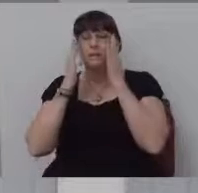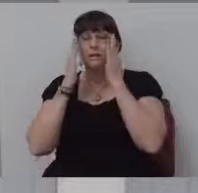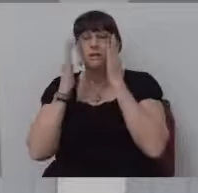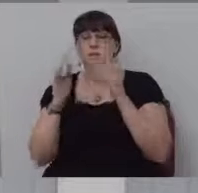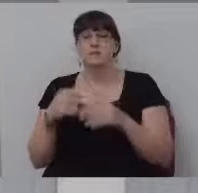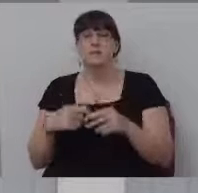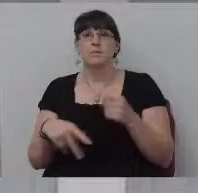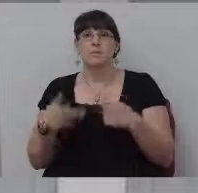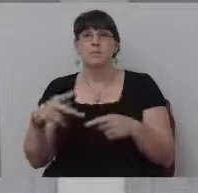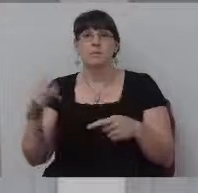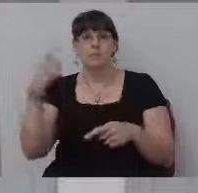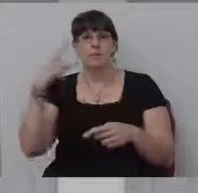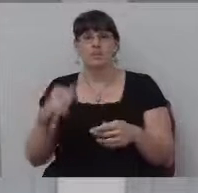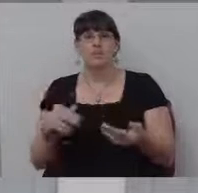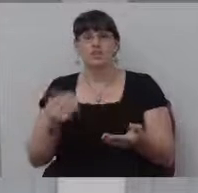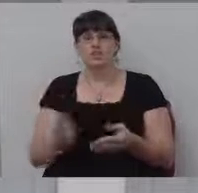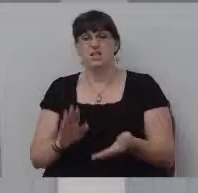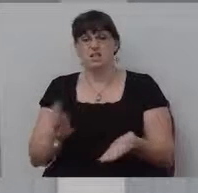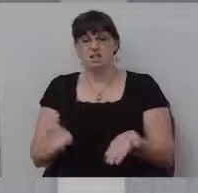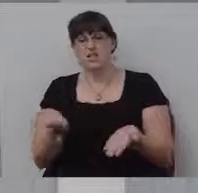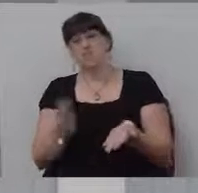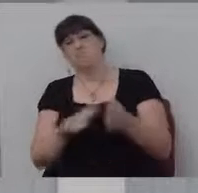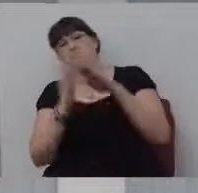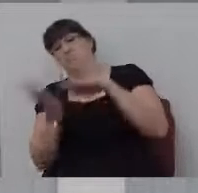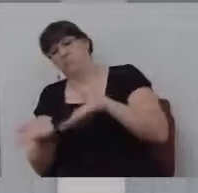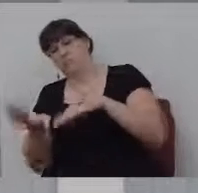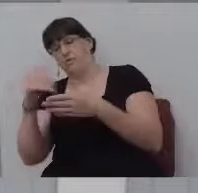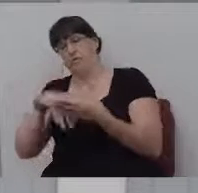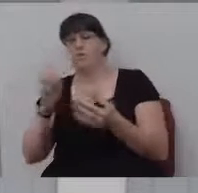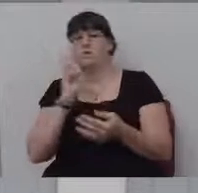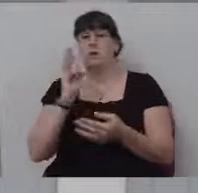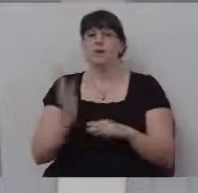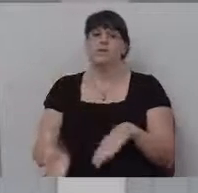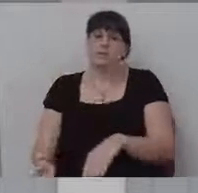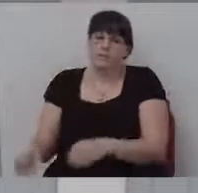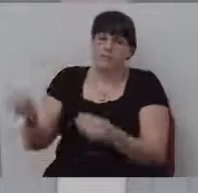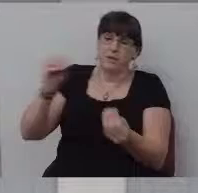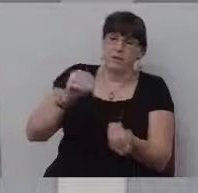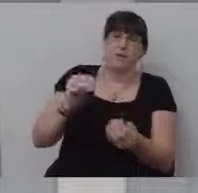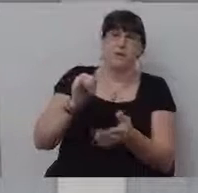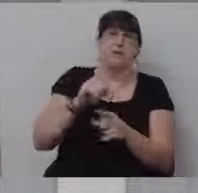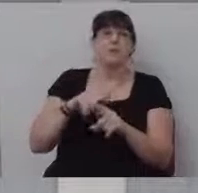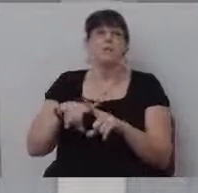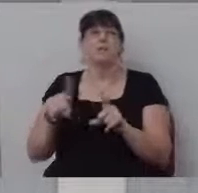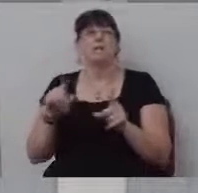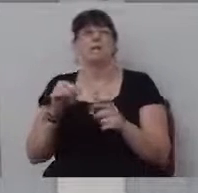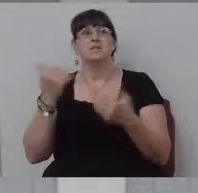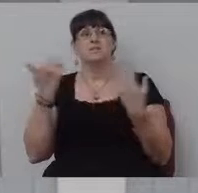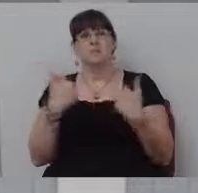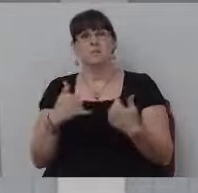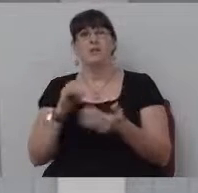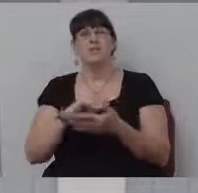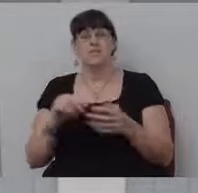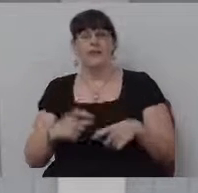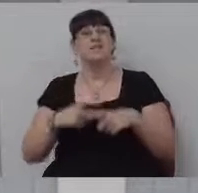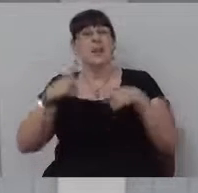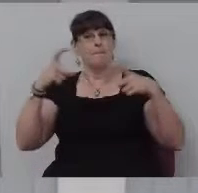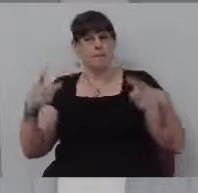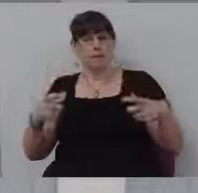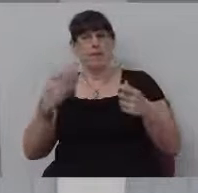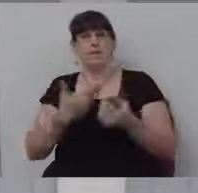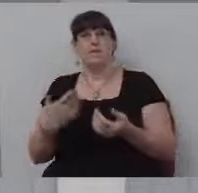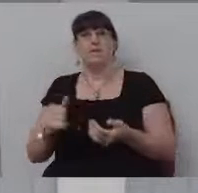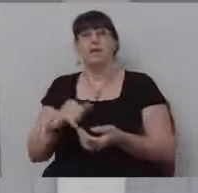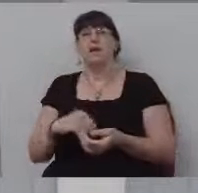know what they do? They just put you in the tank and they just dunk you and pick you back up. No big deal like that. And, but I'm just going to tell you to me, um, this is a big deal. I got